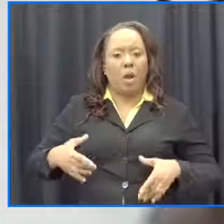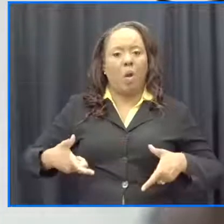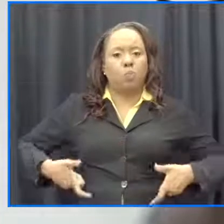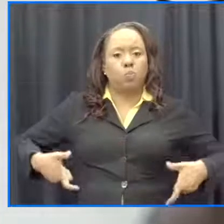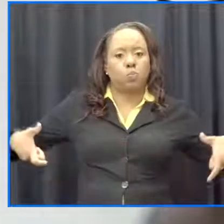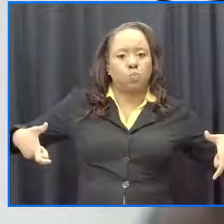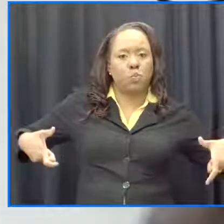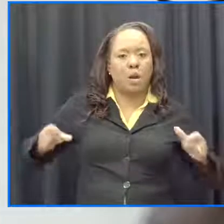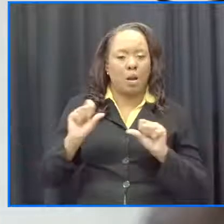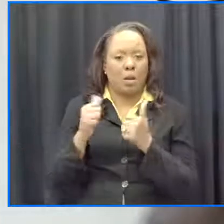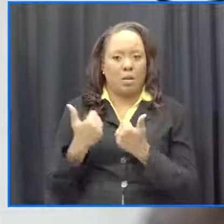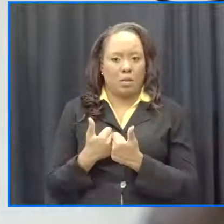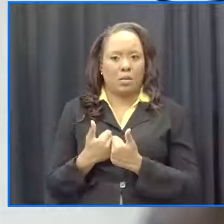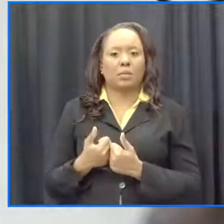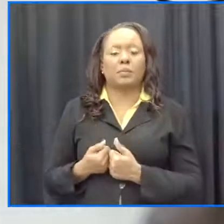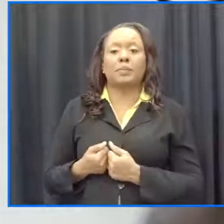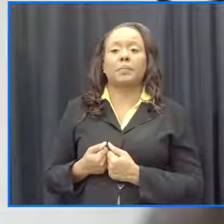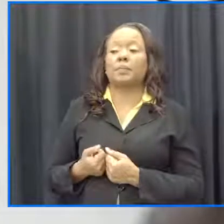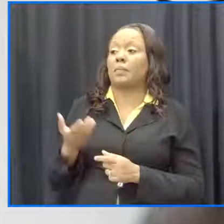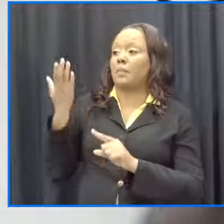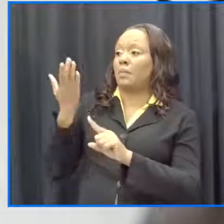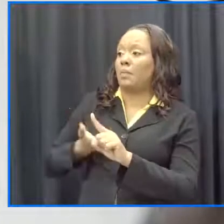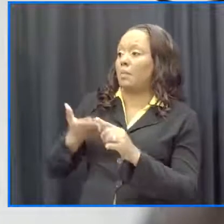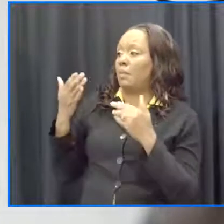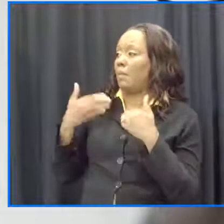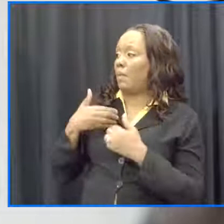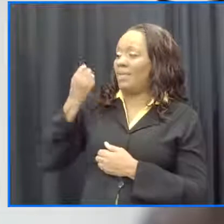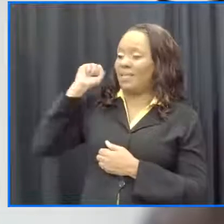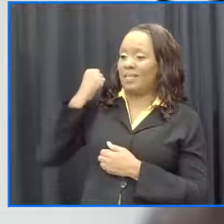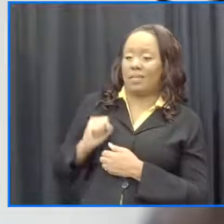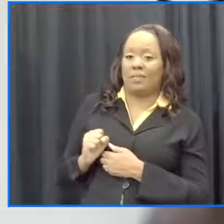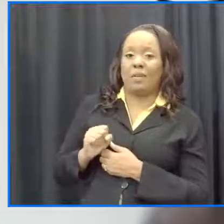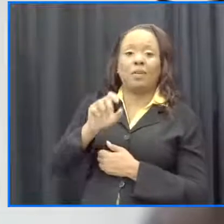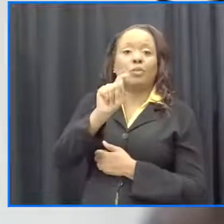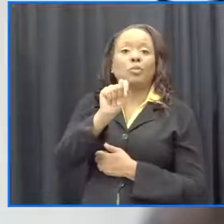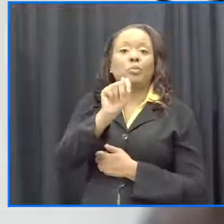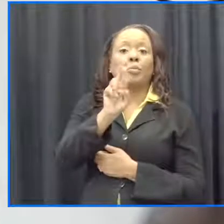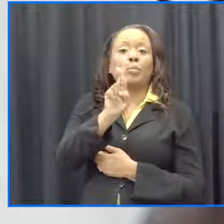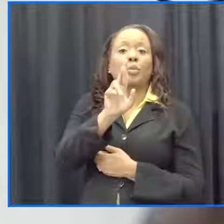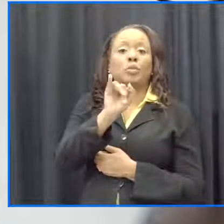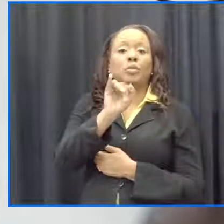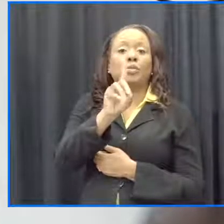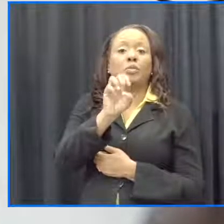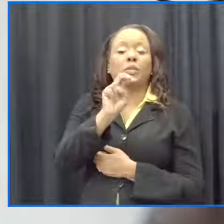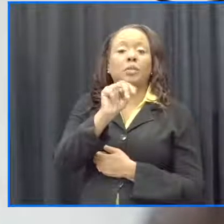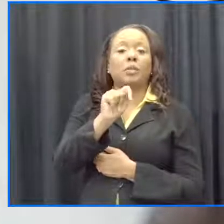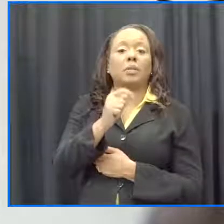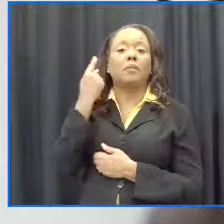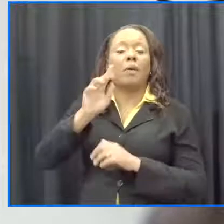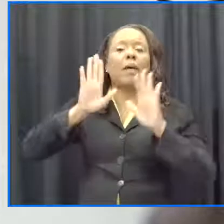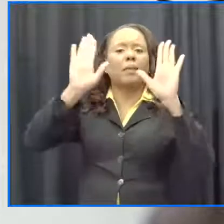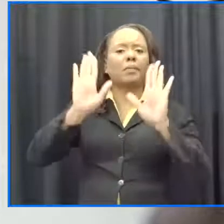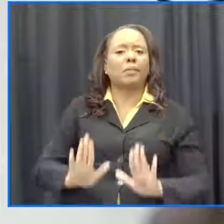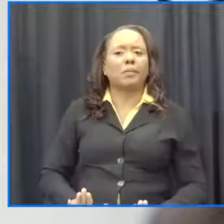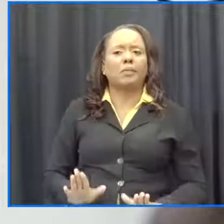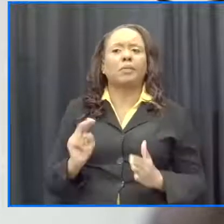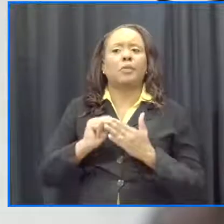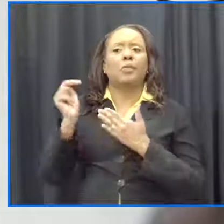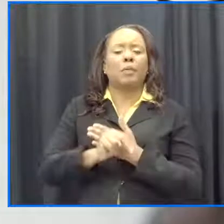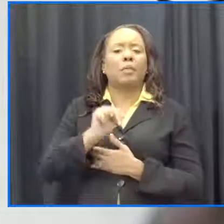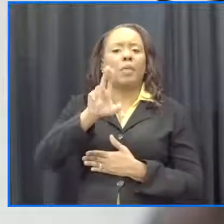Prevention Coalition. Mr. Balbulia was awarded the Silver Trident of Excellence on November